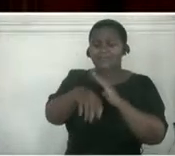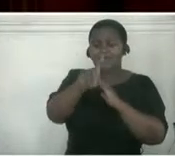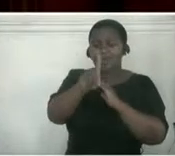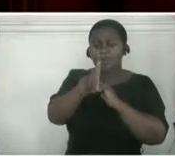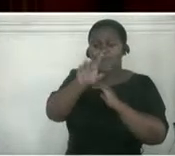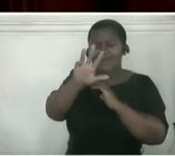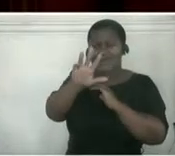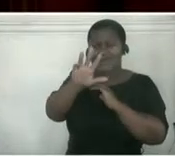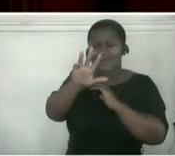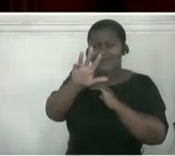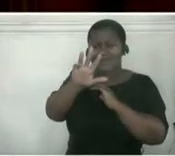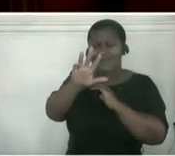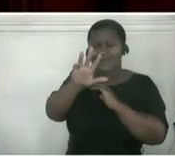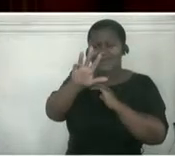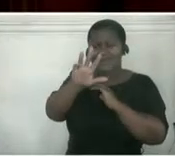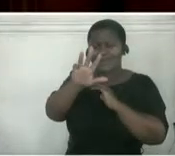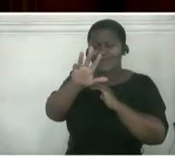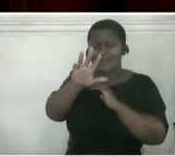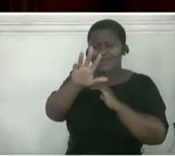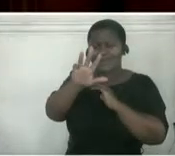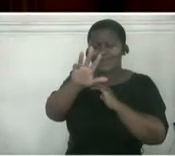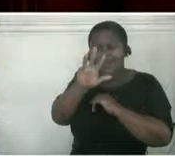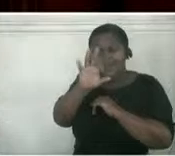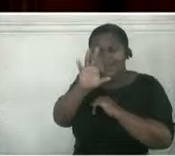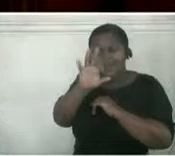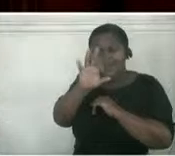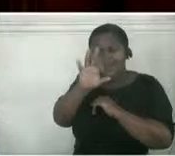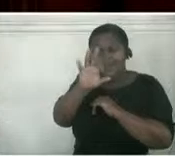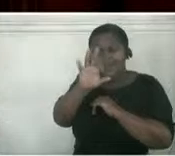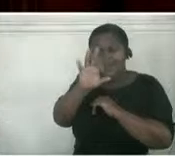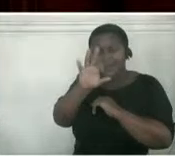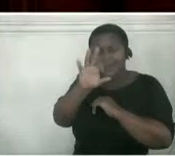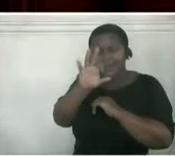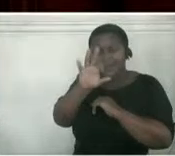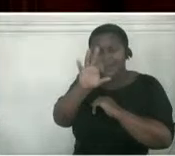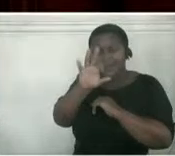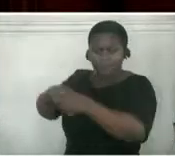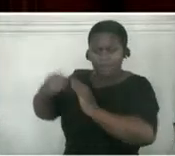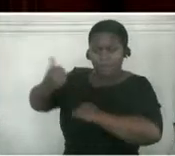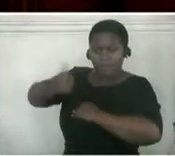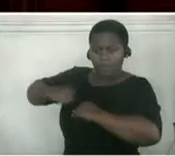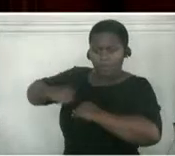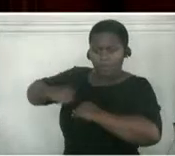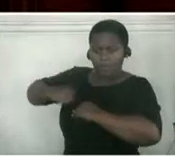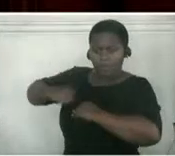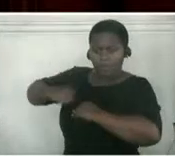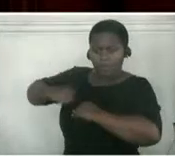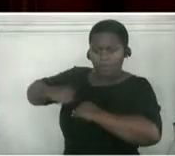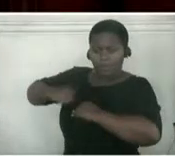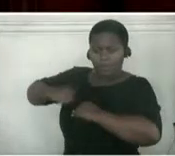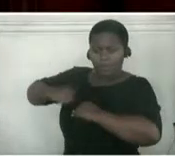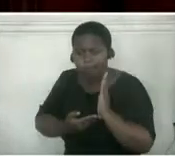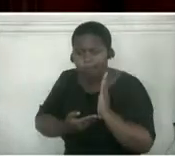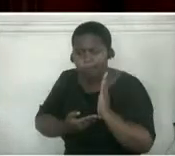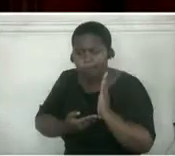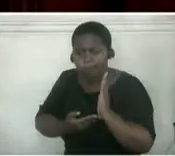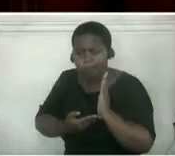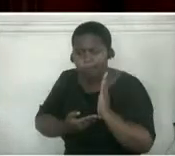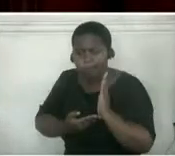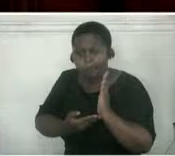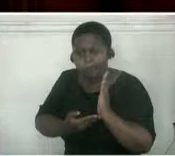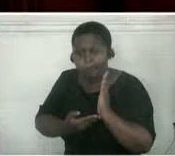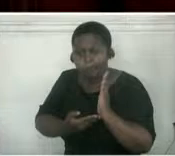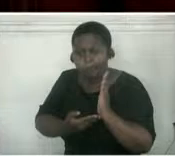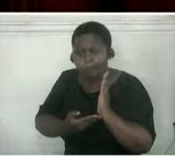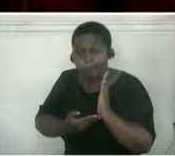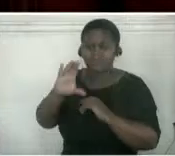139B. These include various municipalities which we have listed here, and the MEC